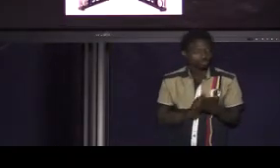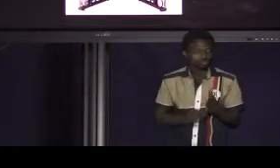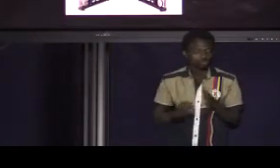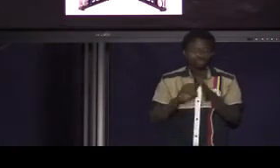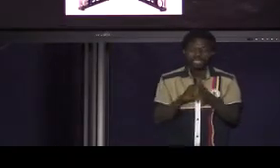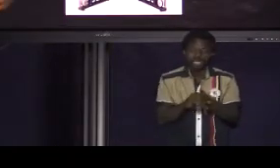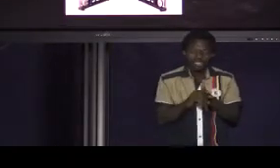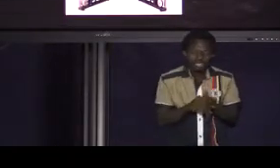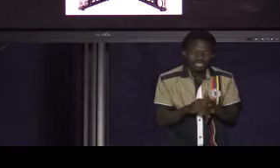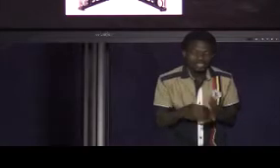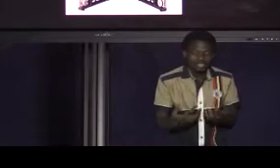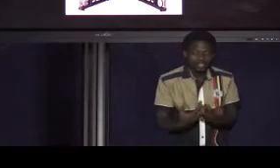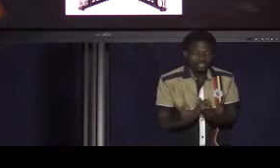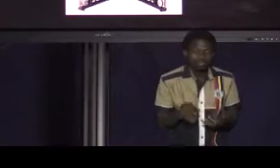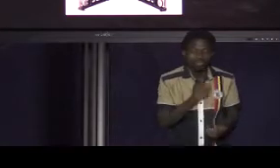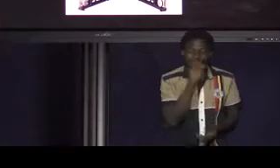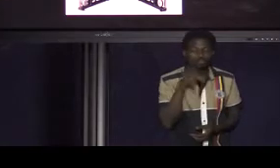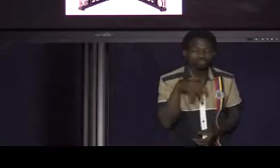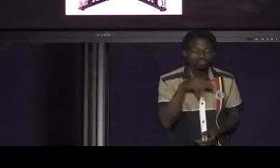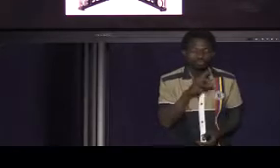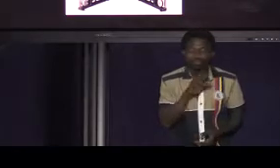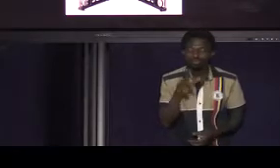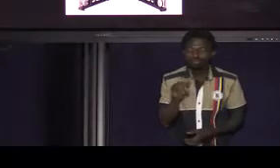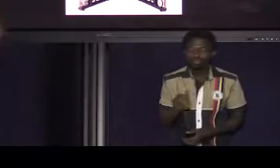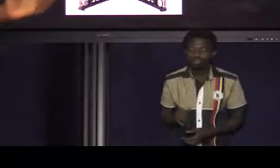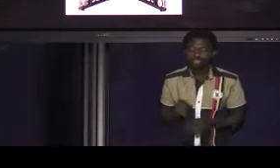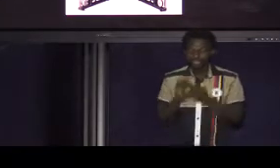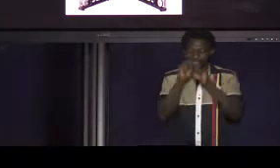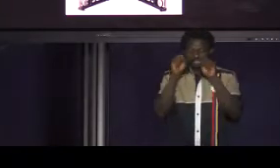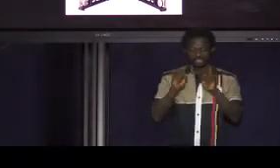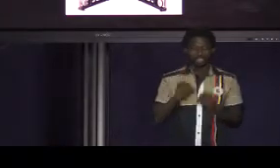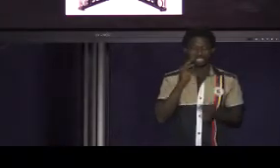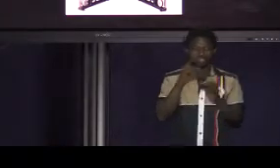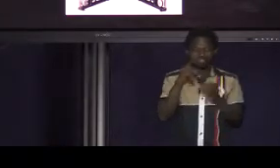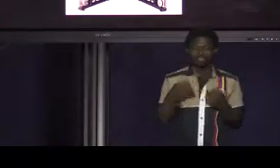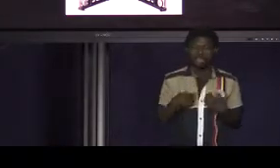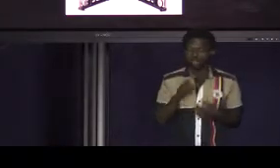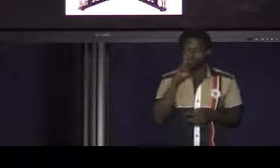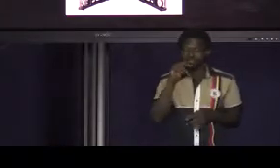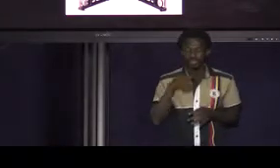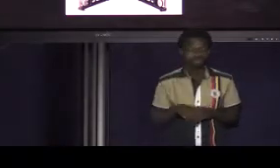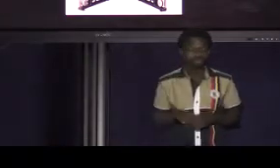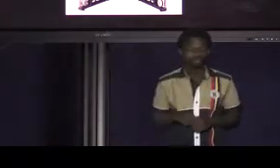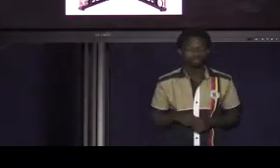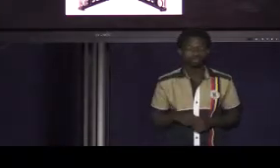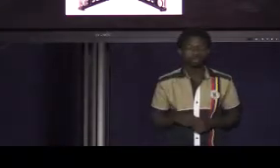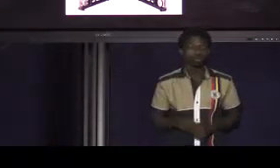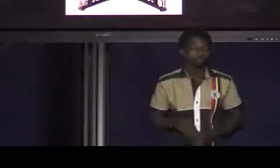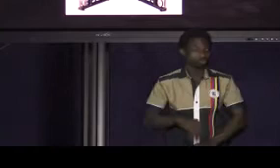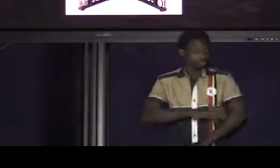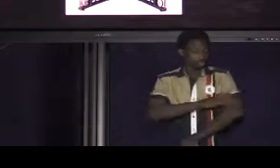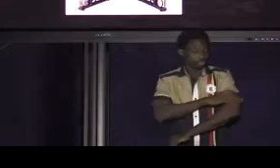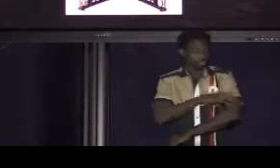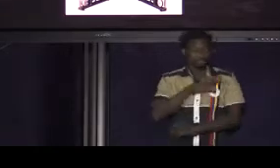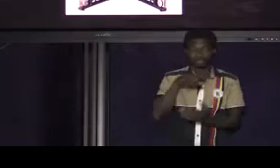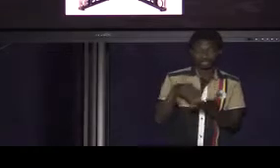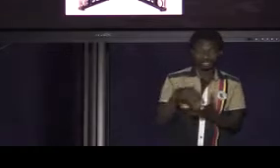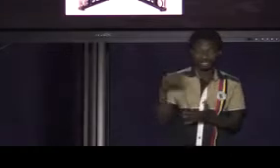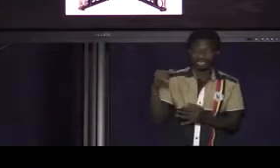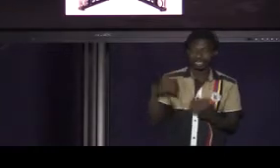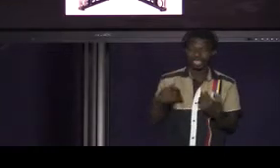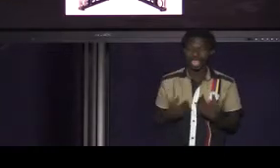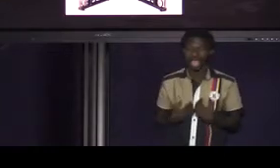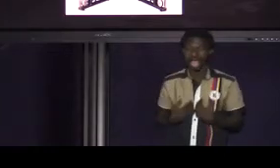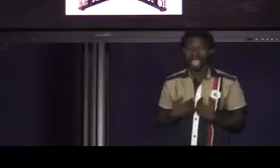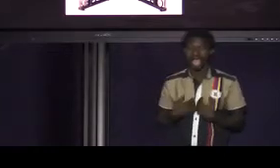equipment use pulley system. If you have been to the gym center, you have some equipment that make use of pulley that you need